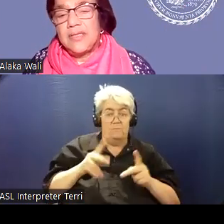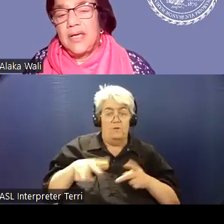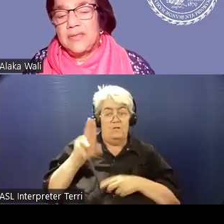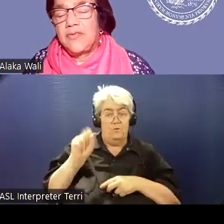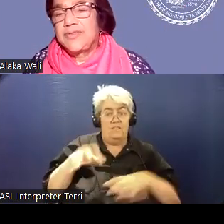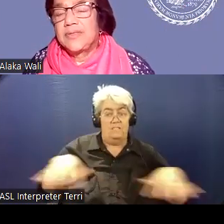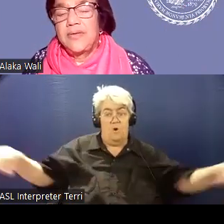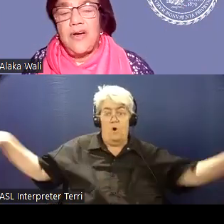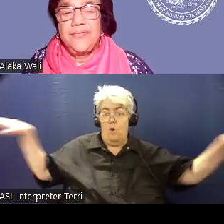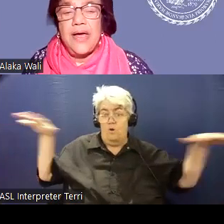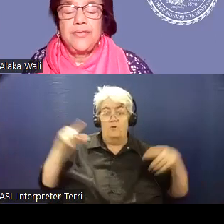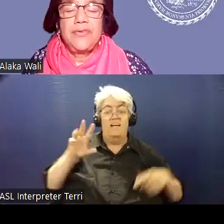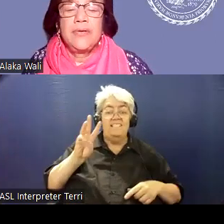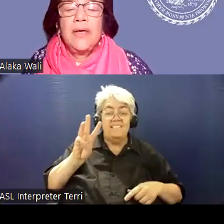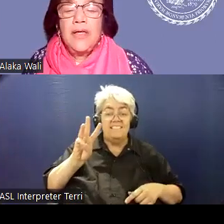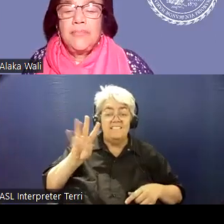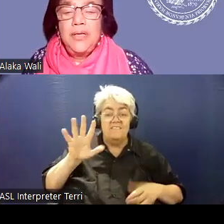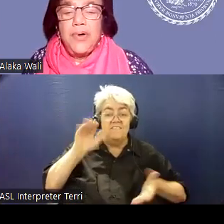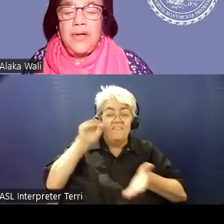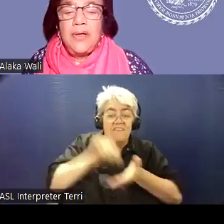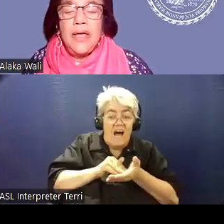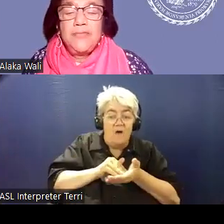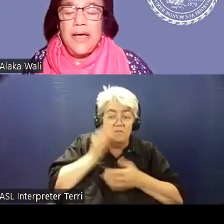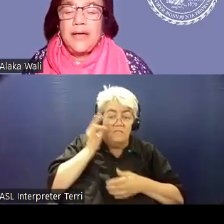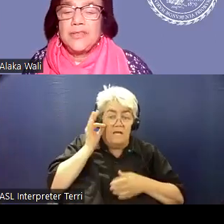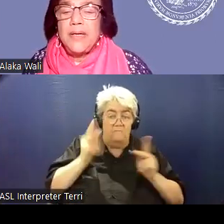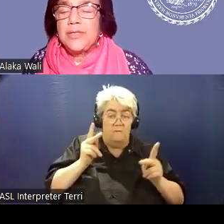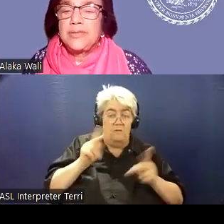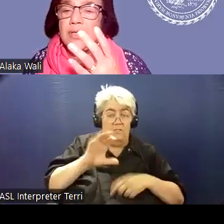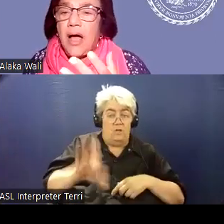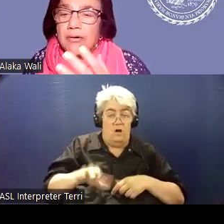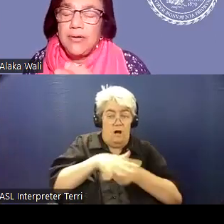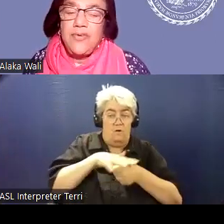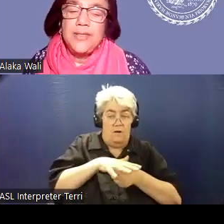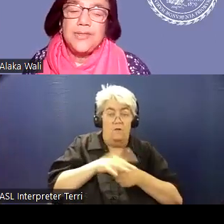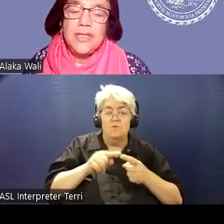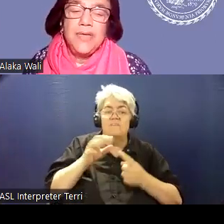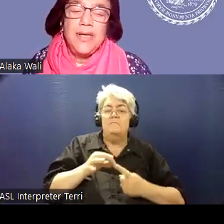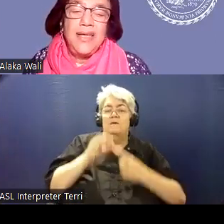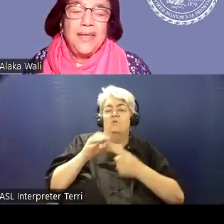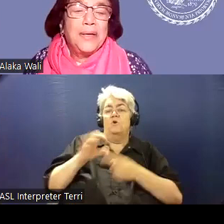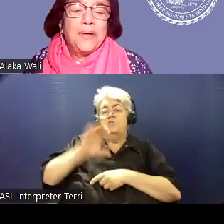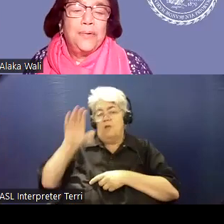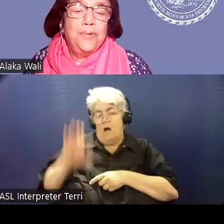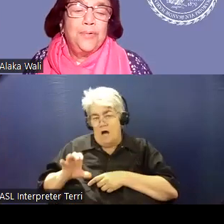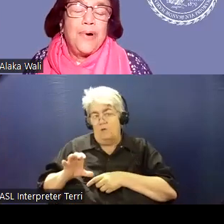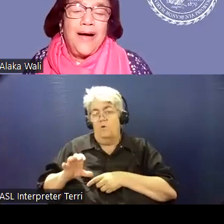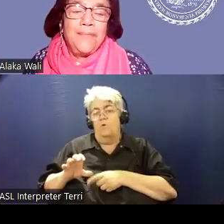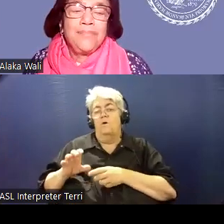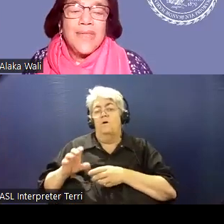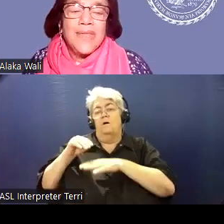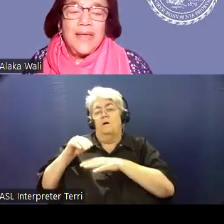United States, over 65,000 people. And we had a special Chicago advisory committee